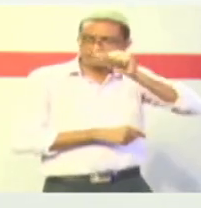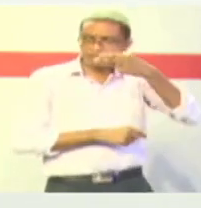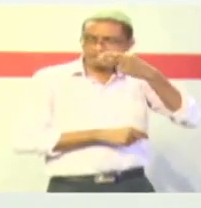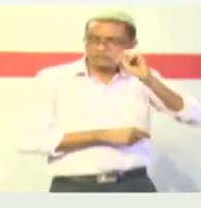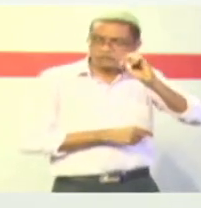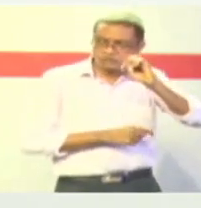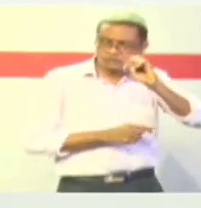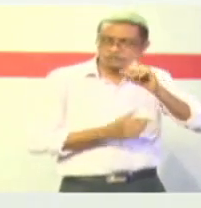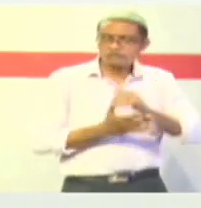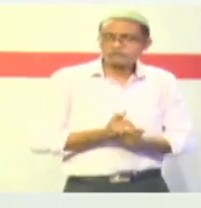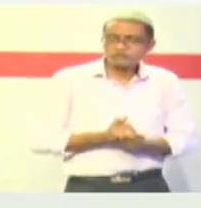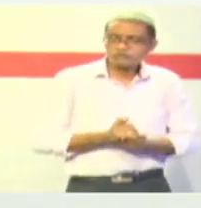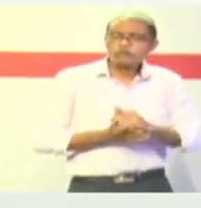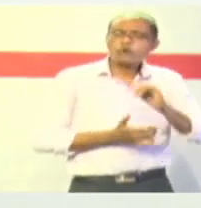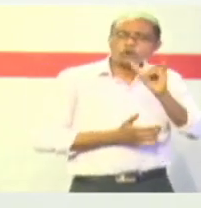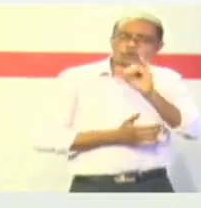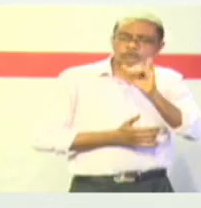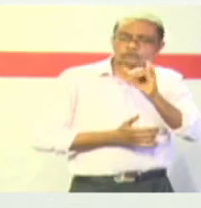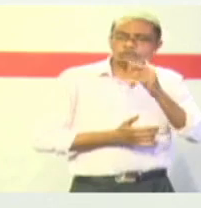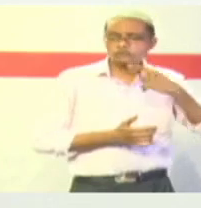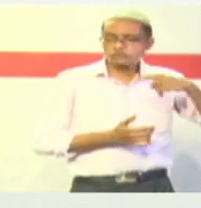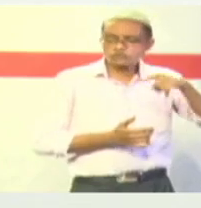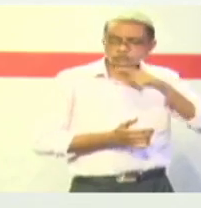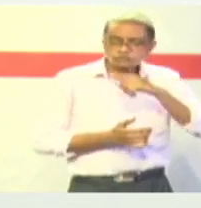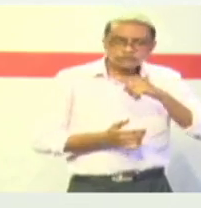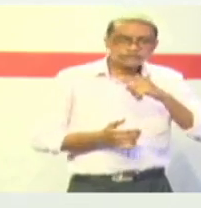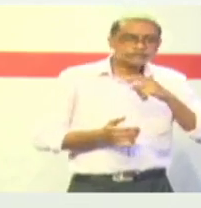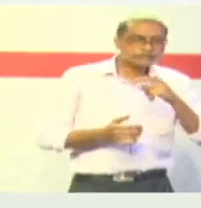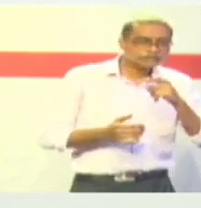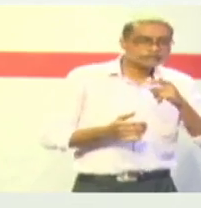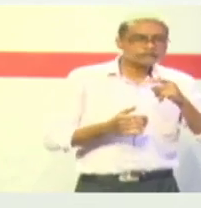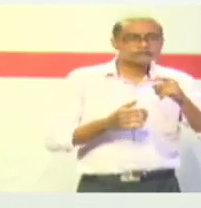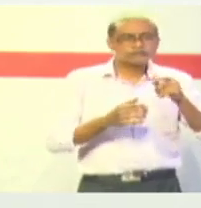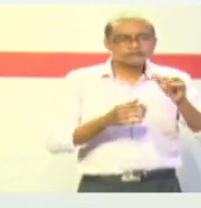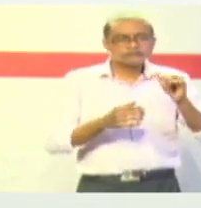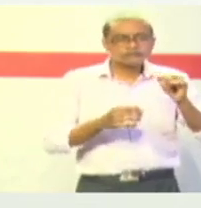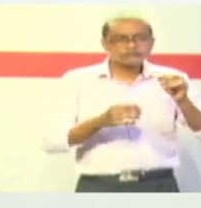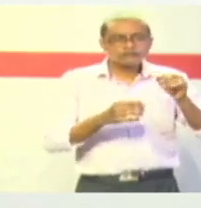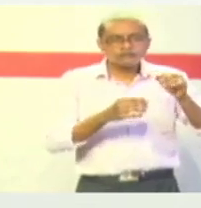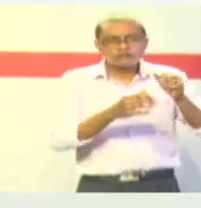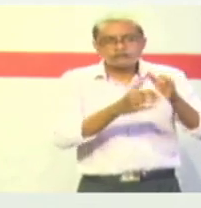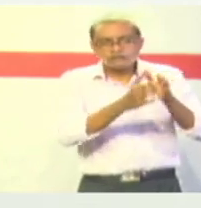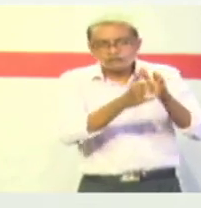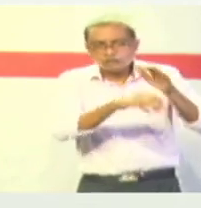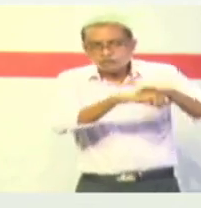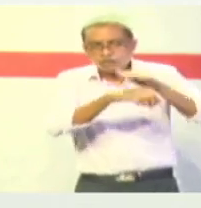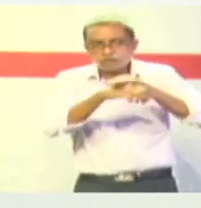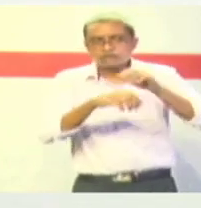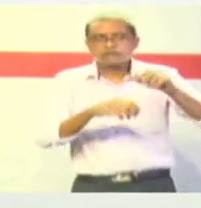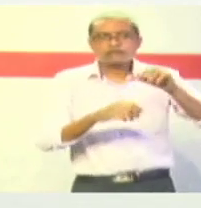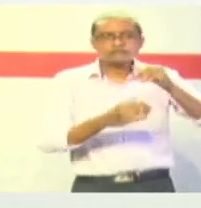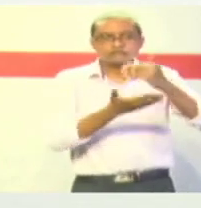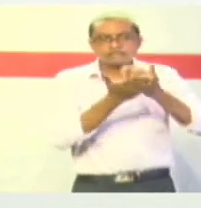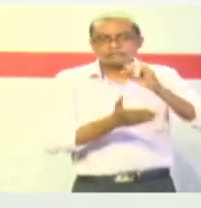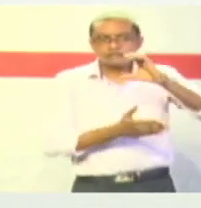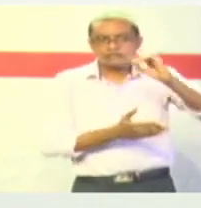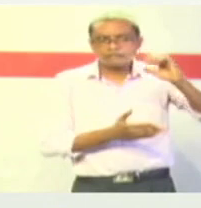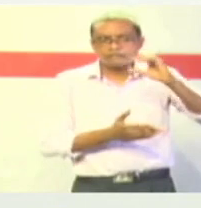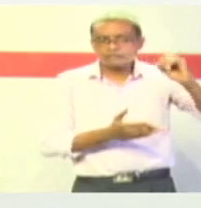head. And we also refer sometimes to companies as part of the ongoing surveillance for the use of their vaccines if we have